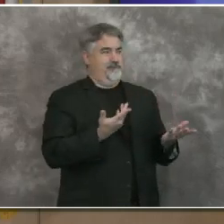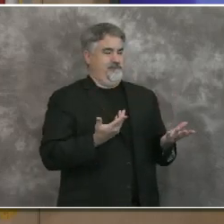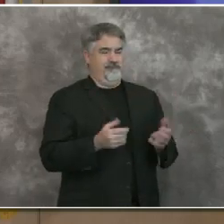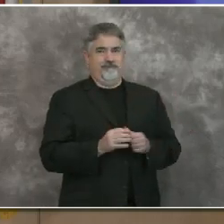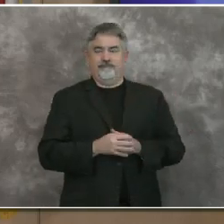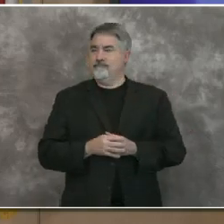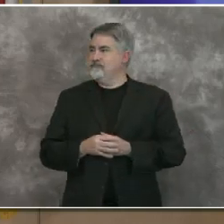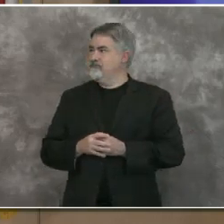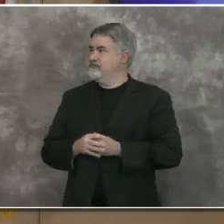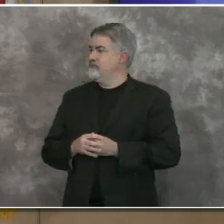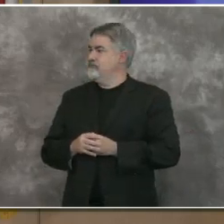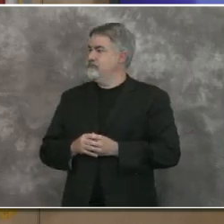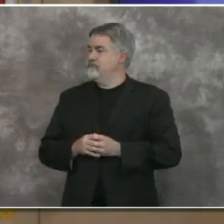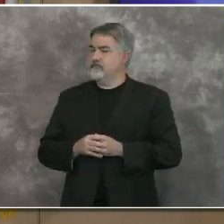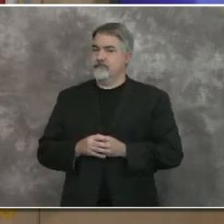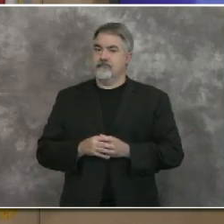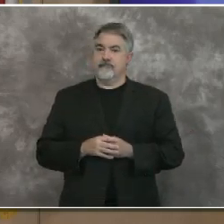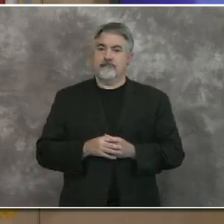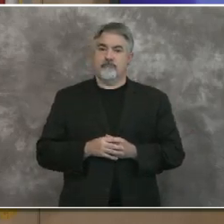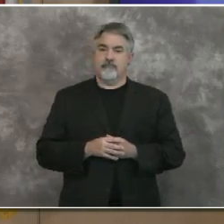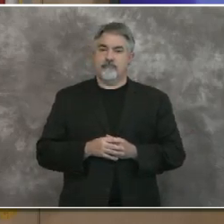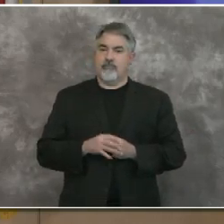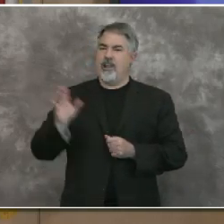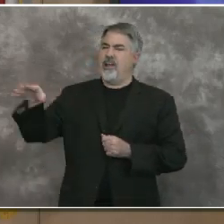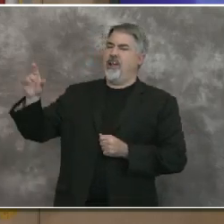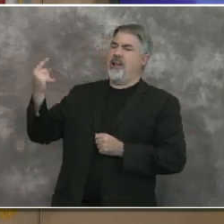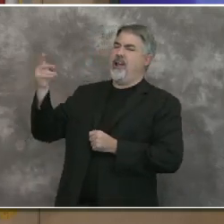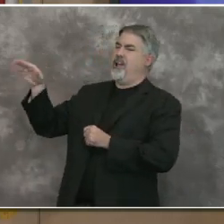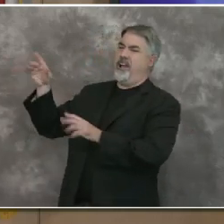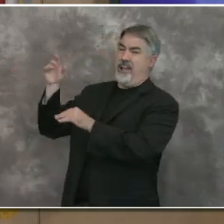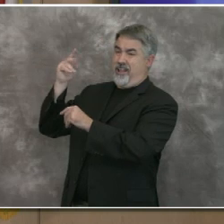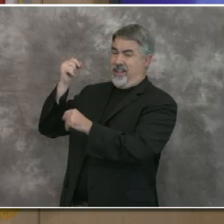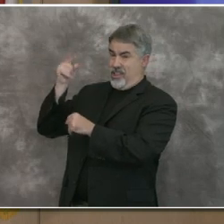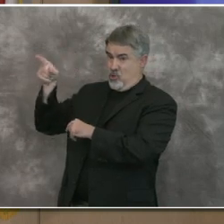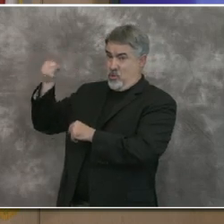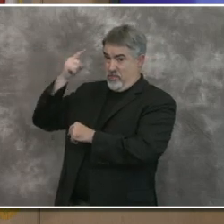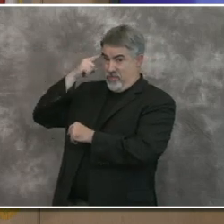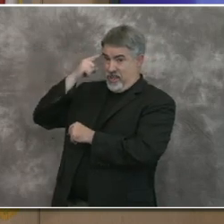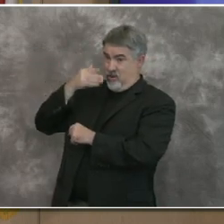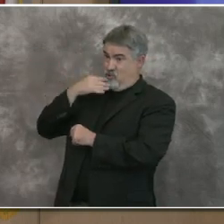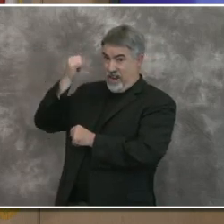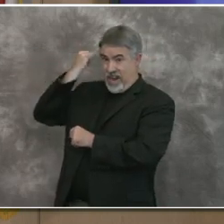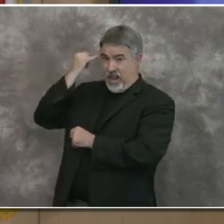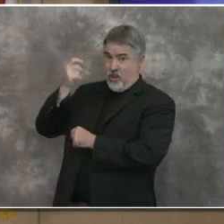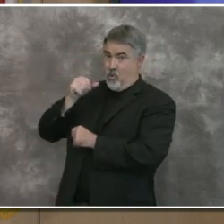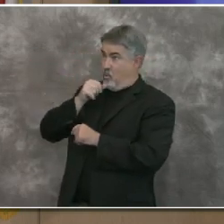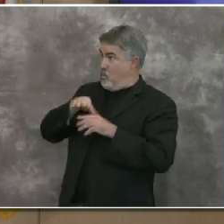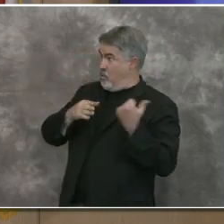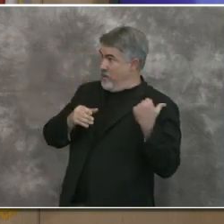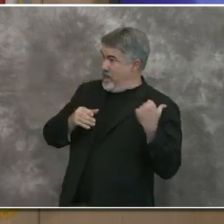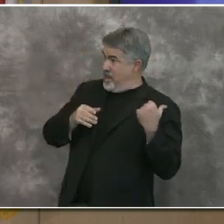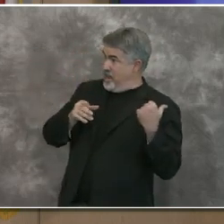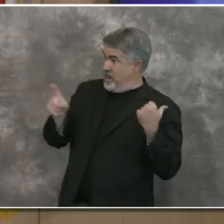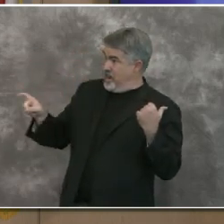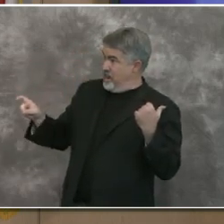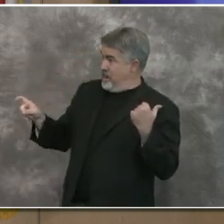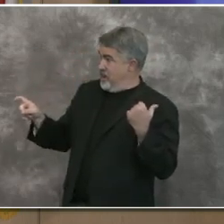That's understood. Do both of you still think it's a good idea to reopen the casinos?